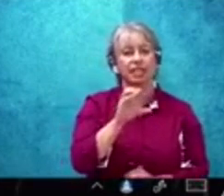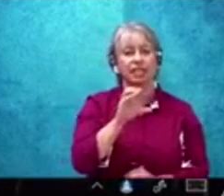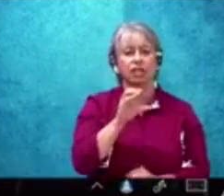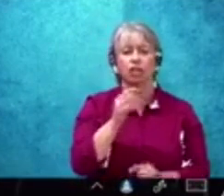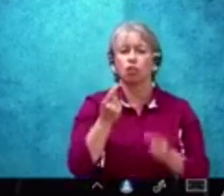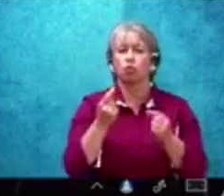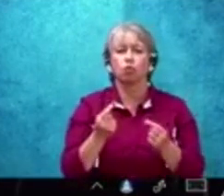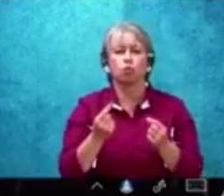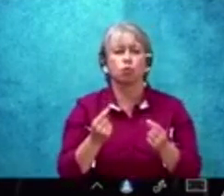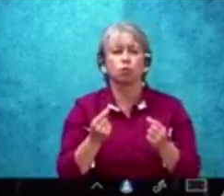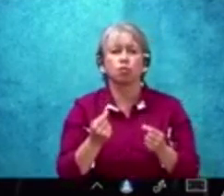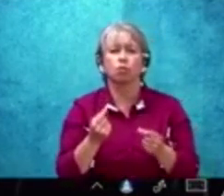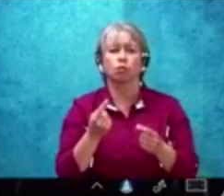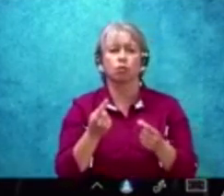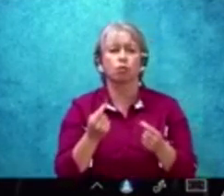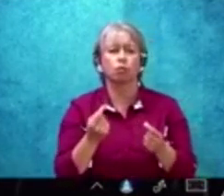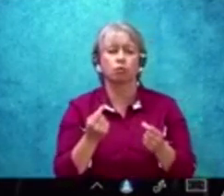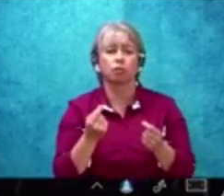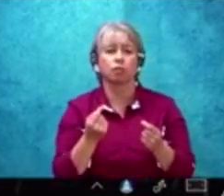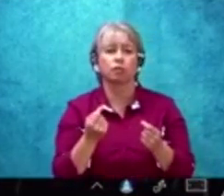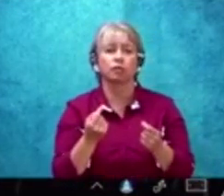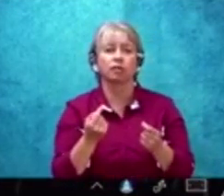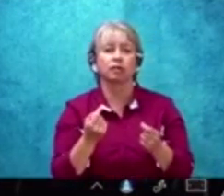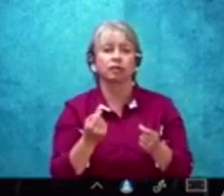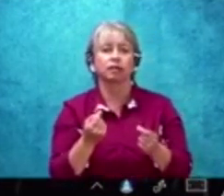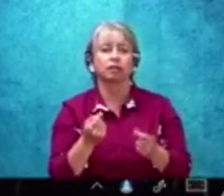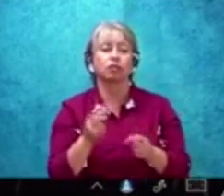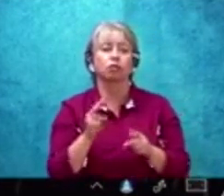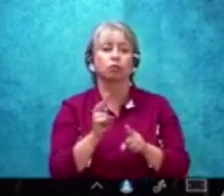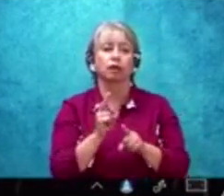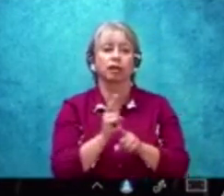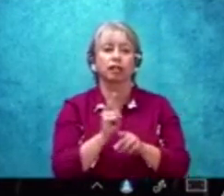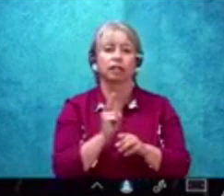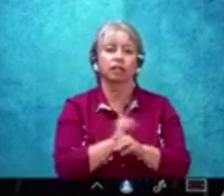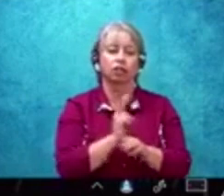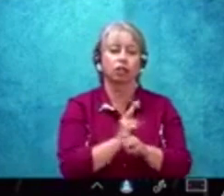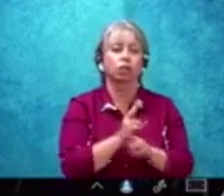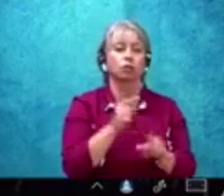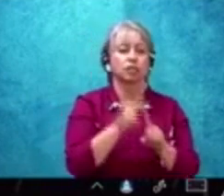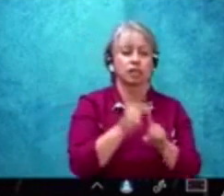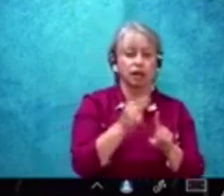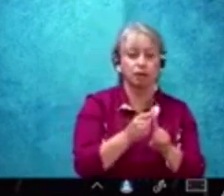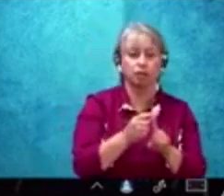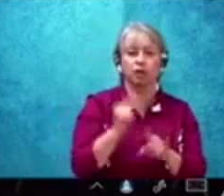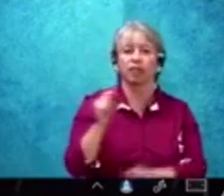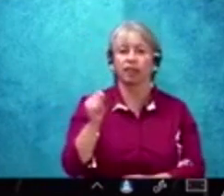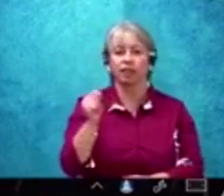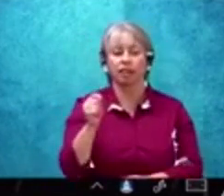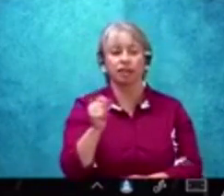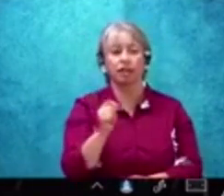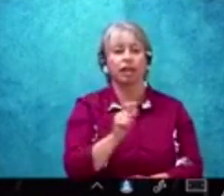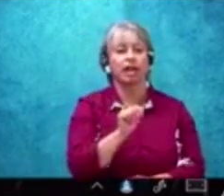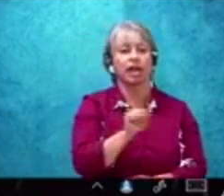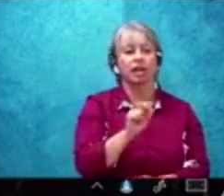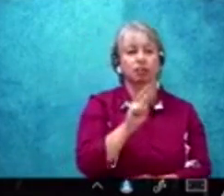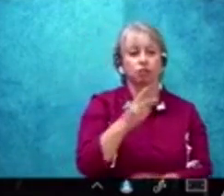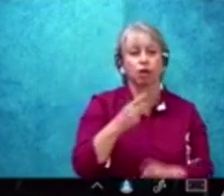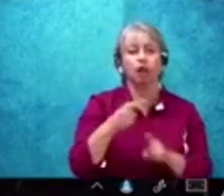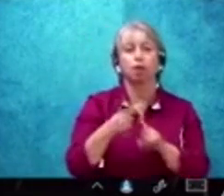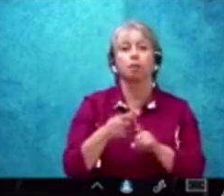are we going to use? That's right, the Pythagorean theorem. A squared plus b squared,